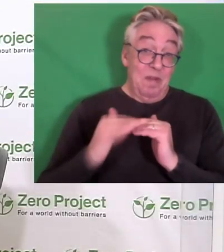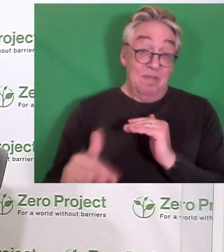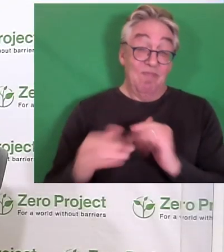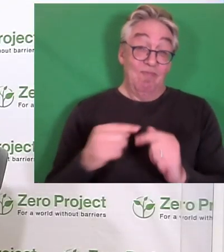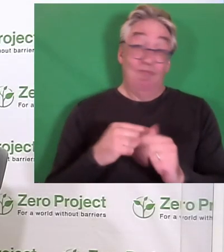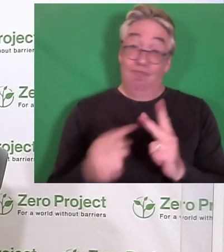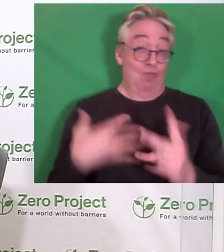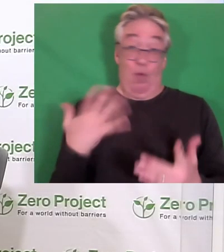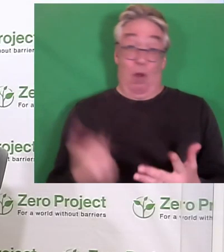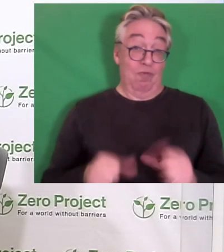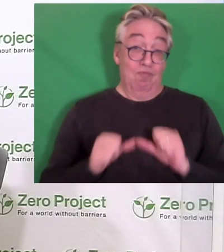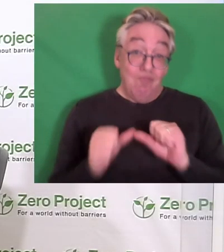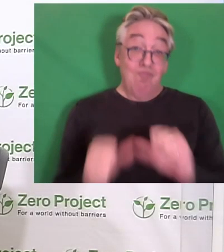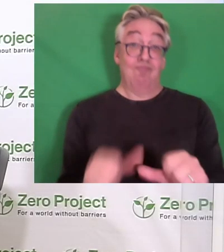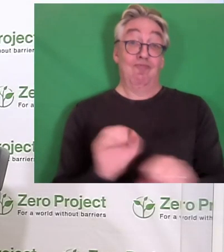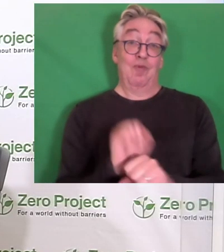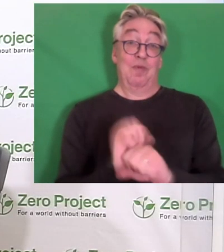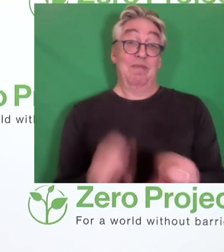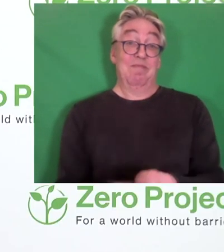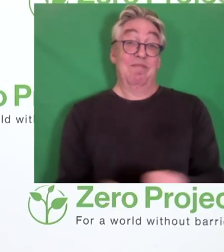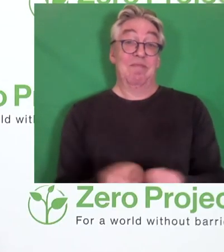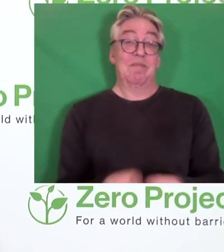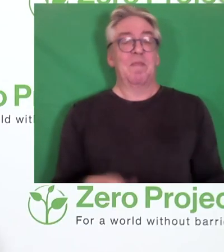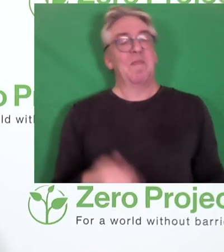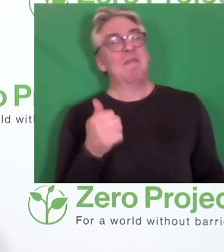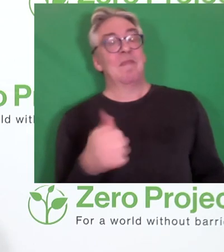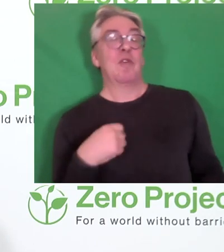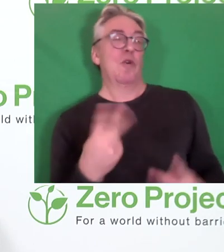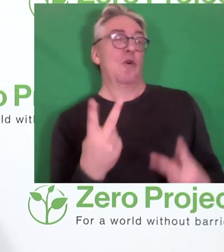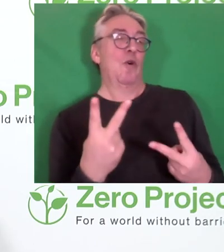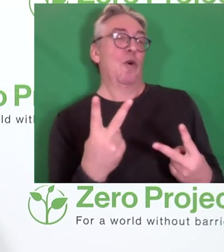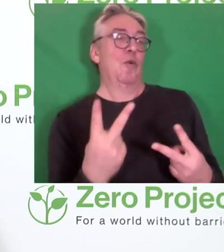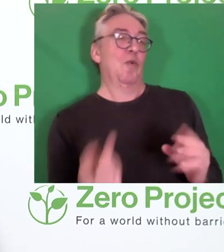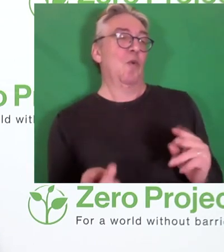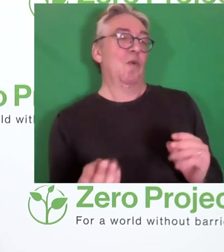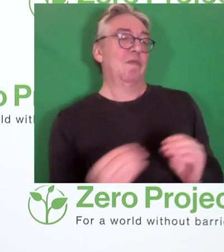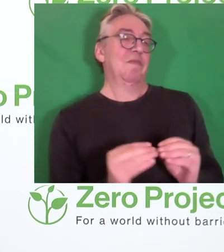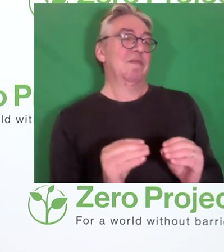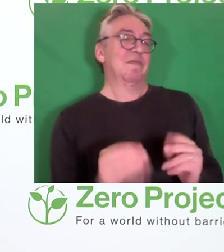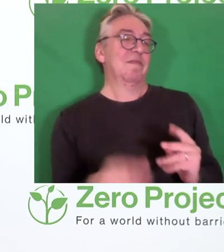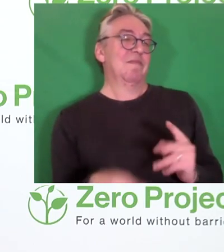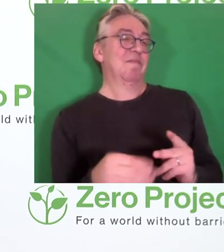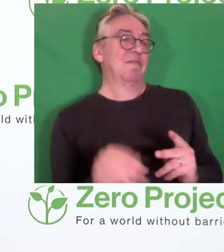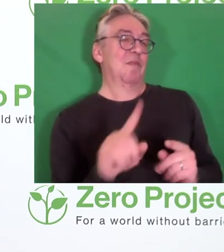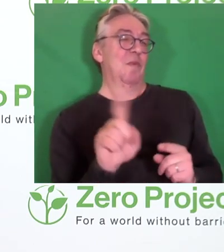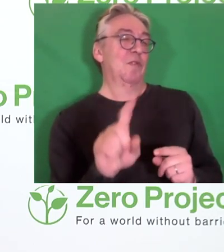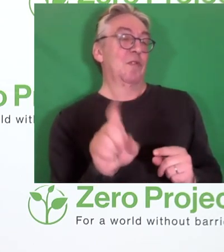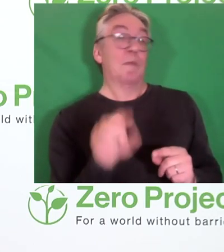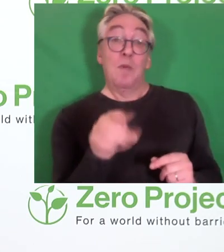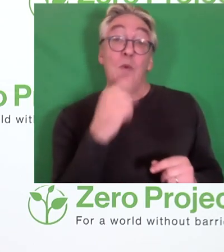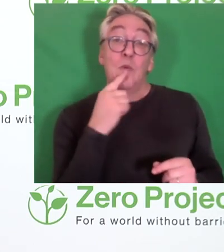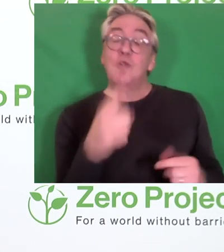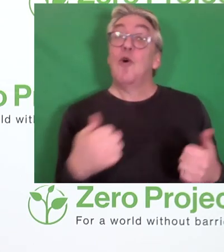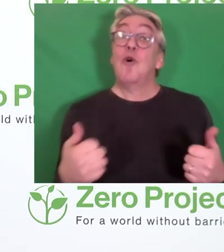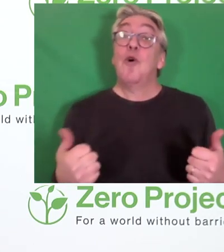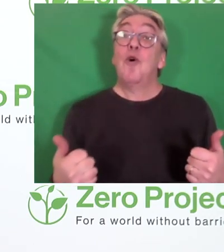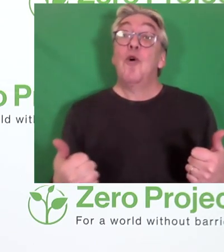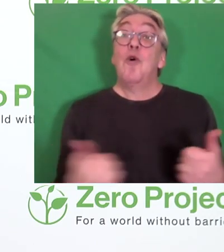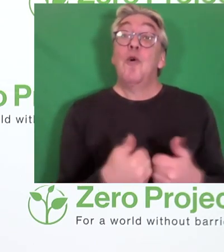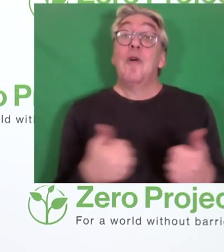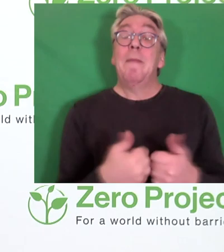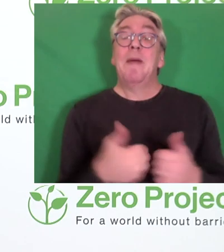Okay, very good. I have two more questions. One is, you mentioned that the gaming usually is happening quite anonymously.